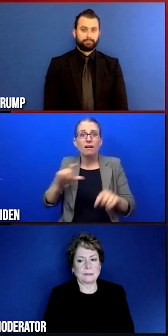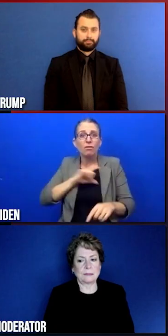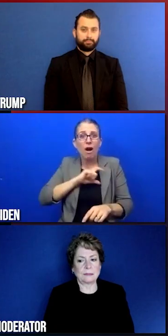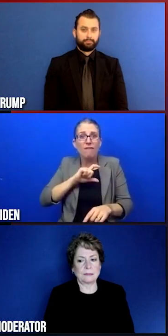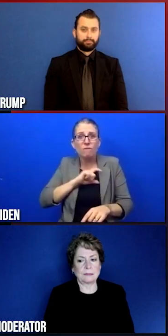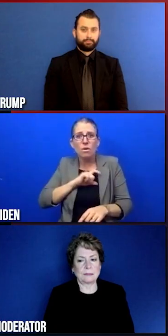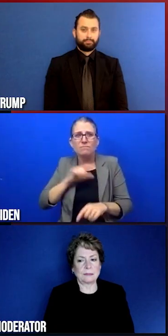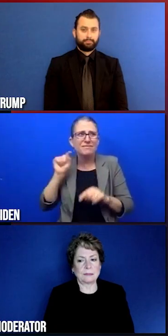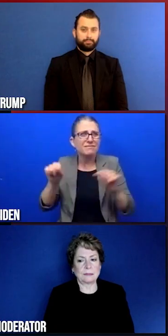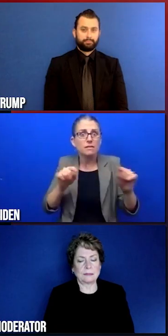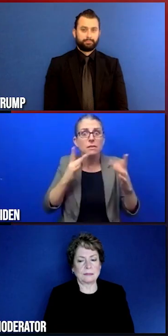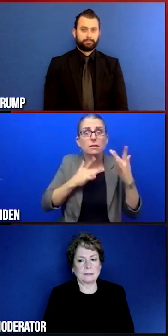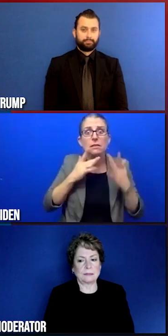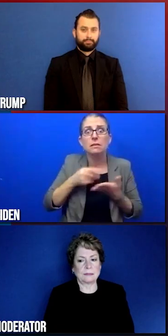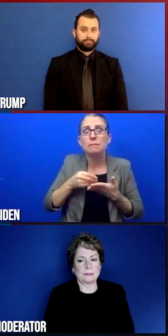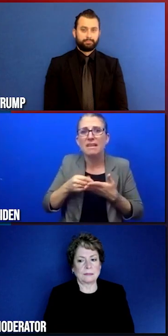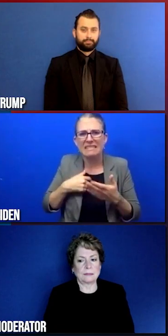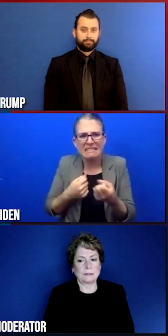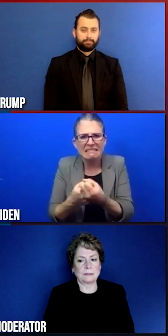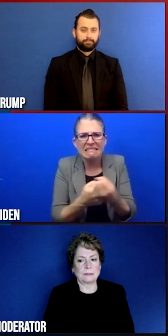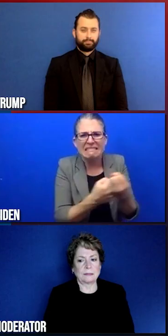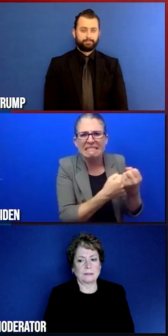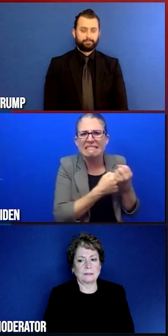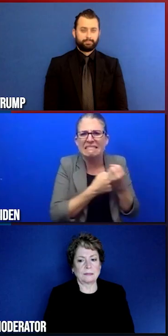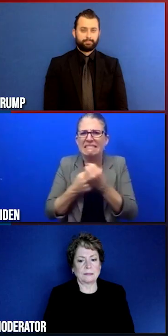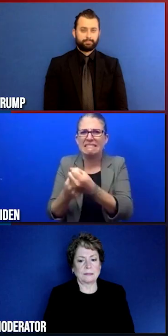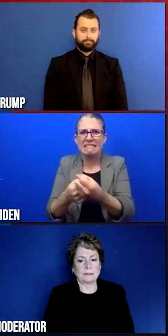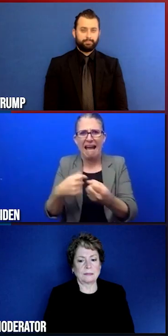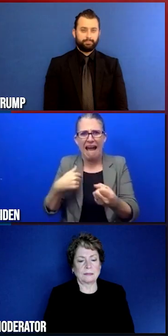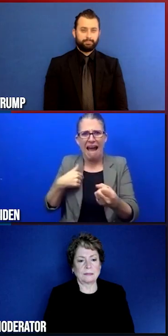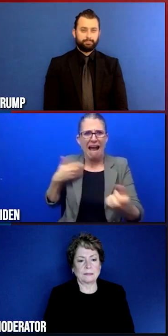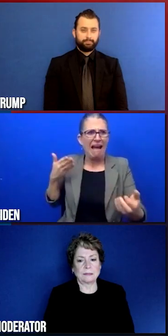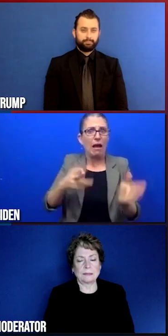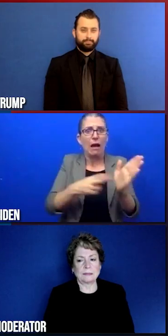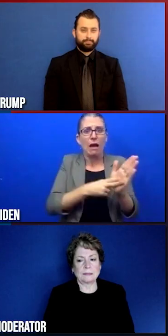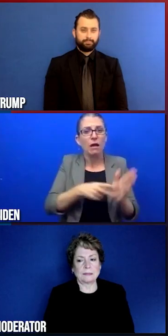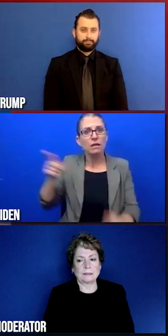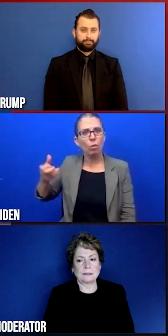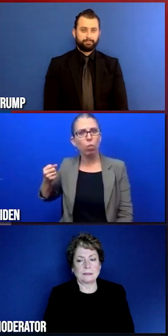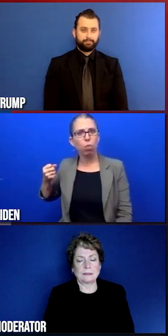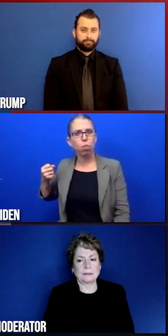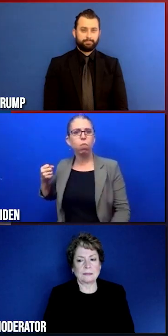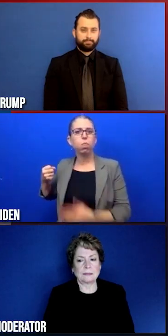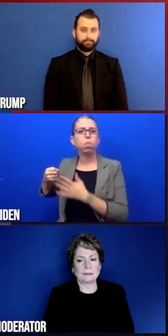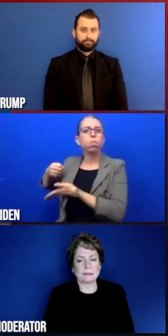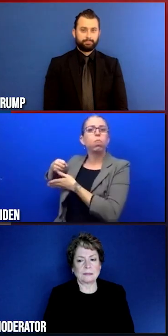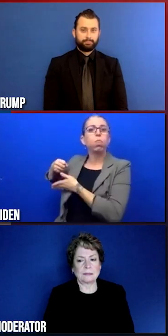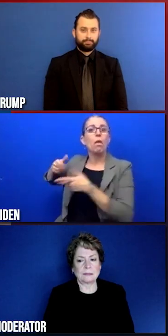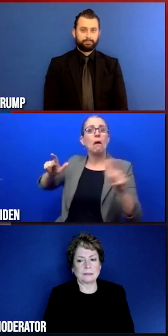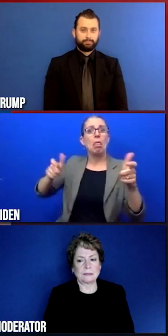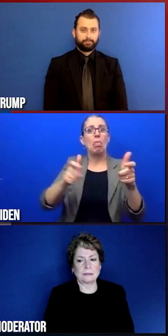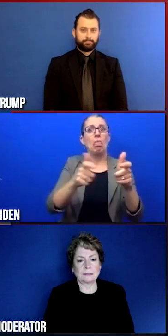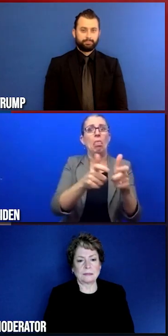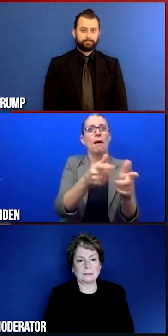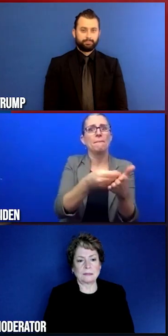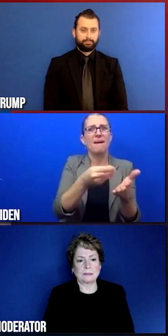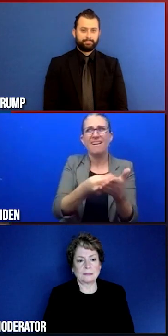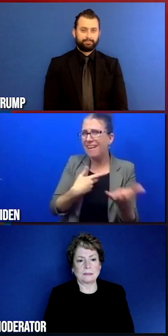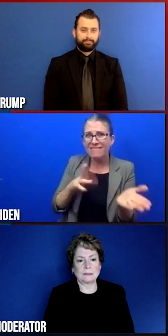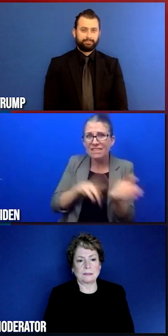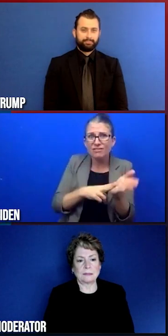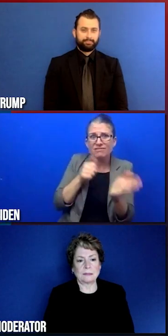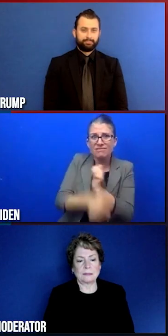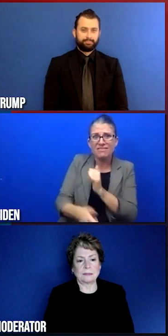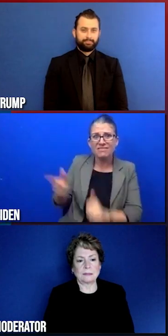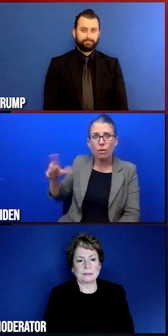They have not done a thing for them. And Mitch McConnell said, let them go bankrupt. Let them go bankrupt. Come on. What's the